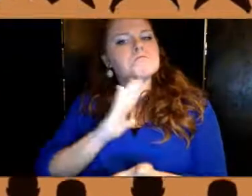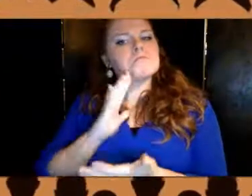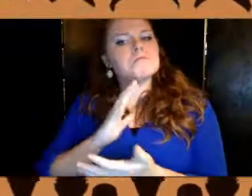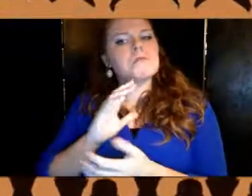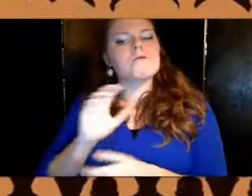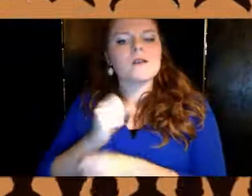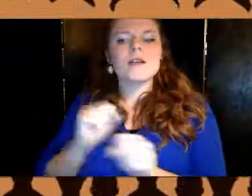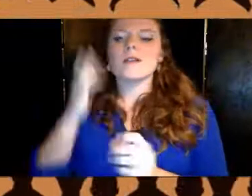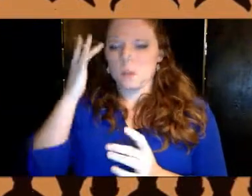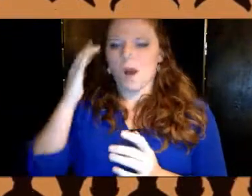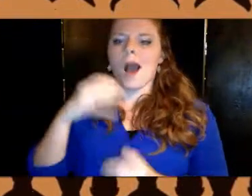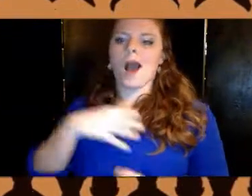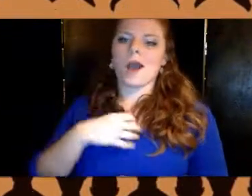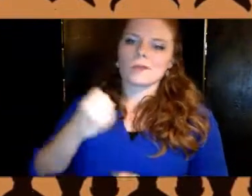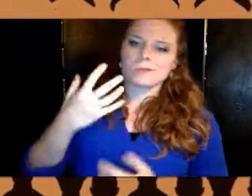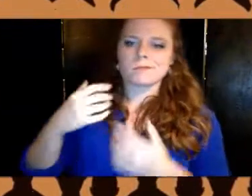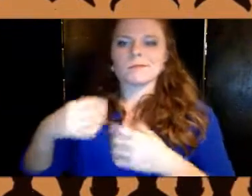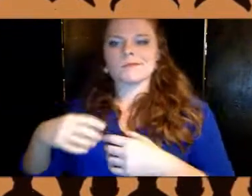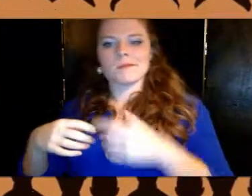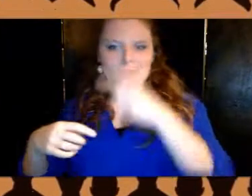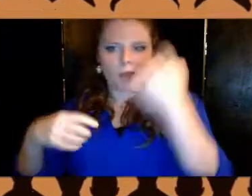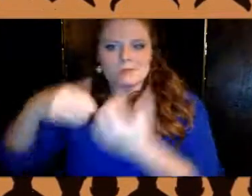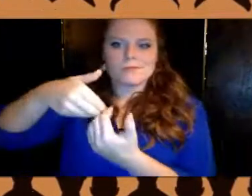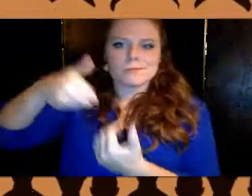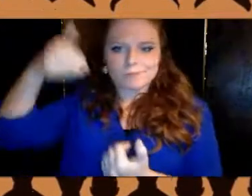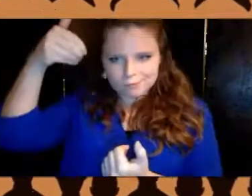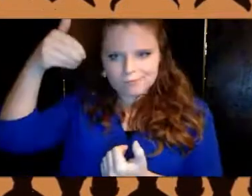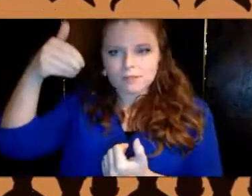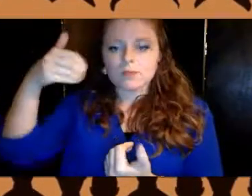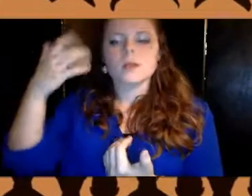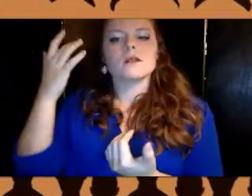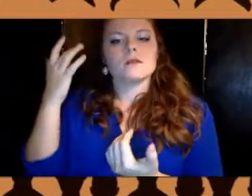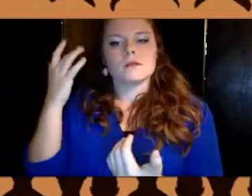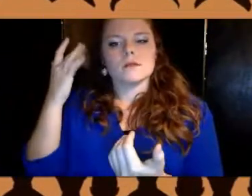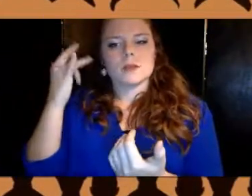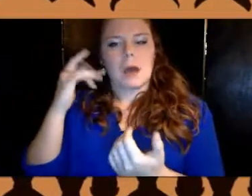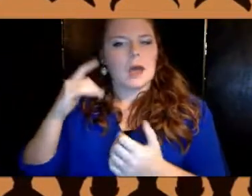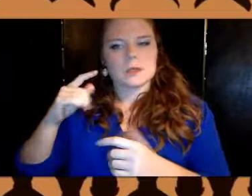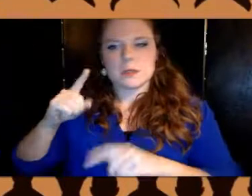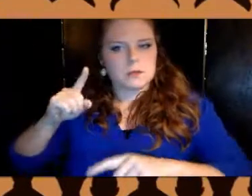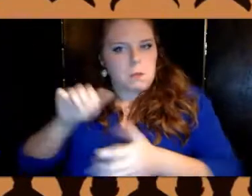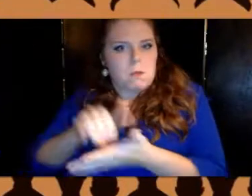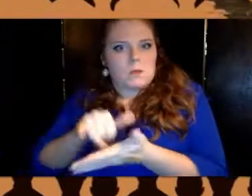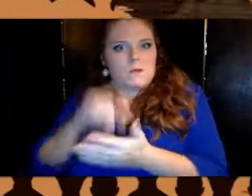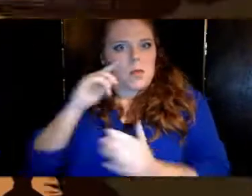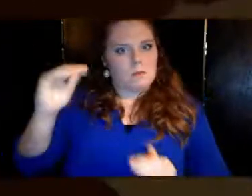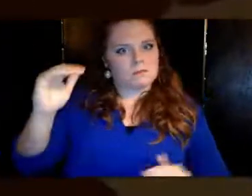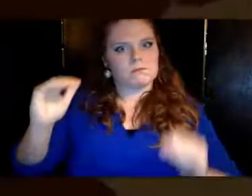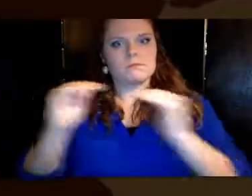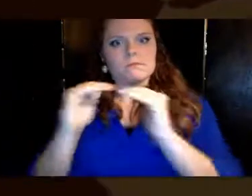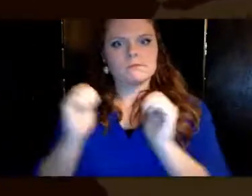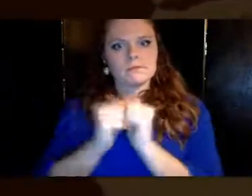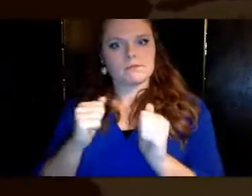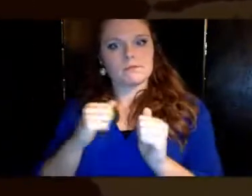racial basis, making it impossible for slaves and their future descendants to attain equal status in society. In all of